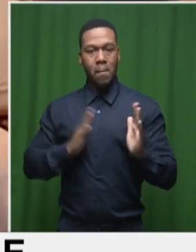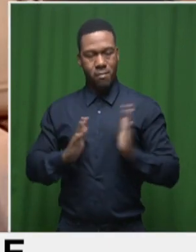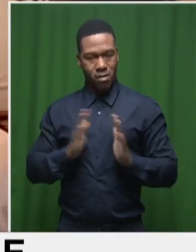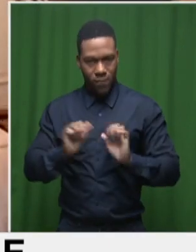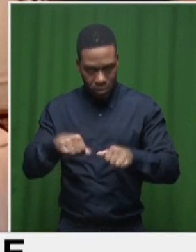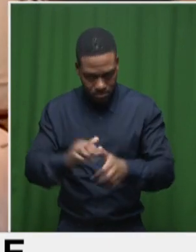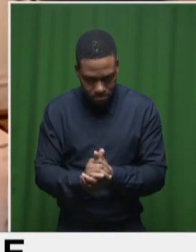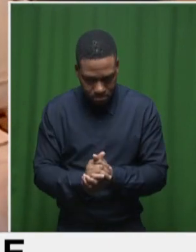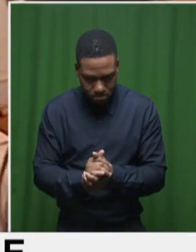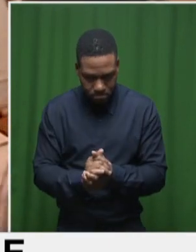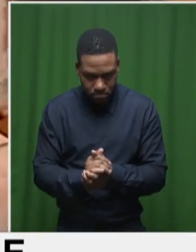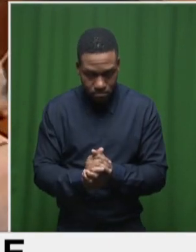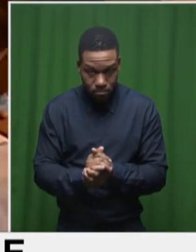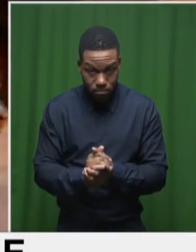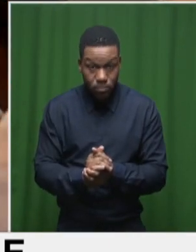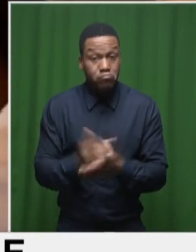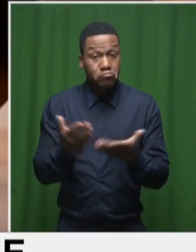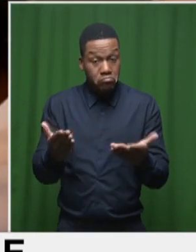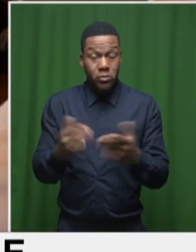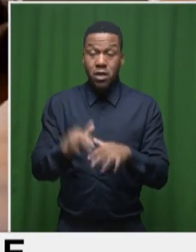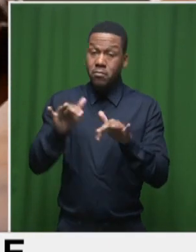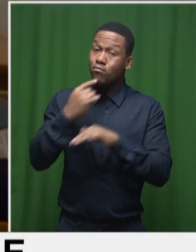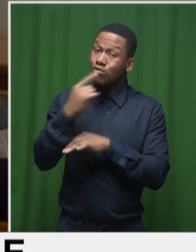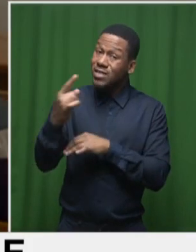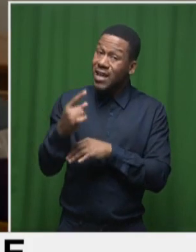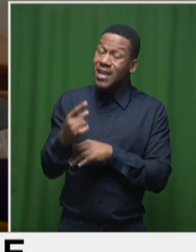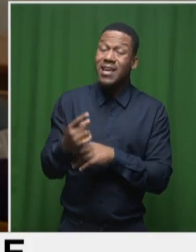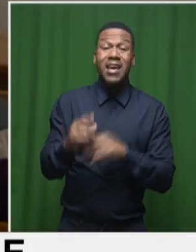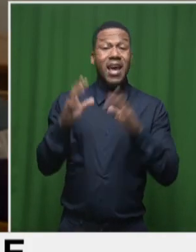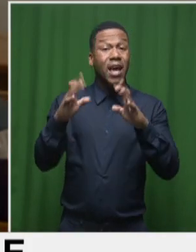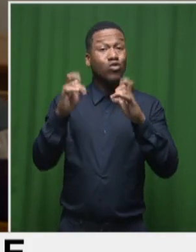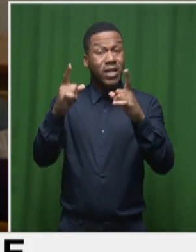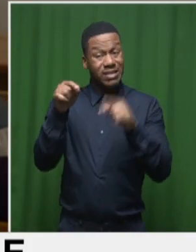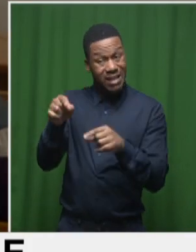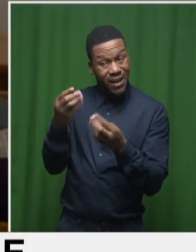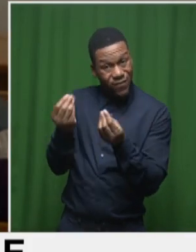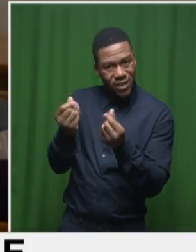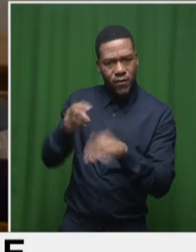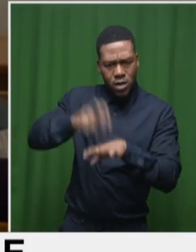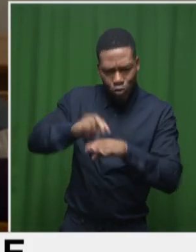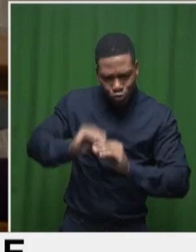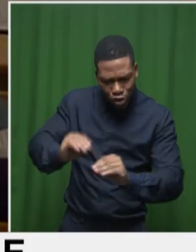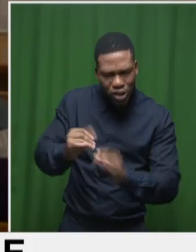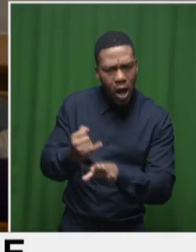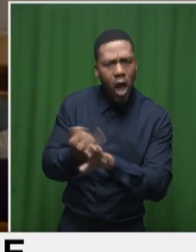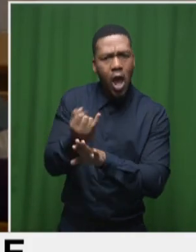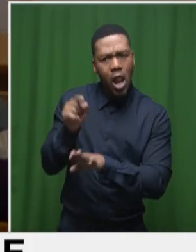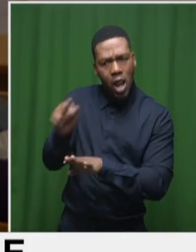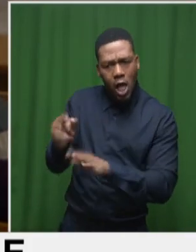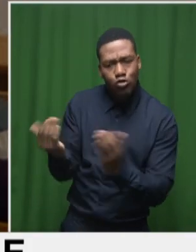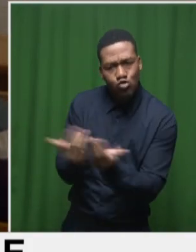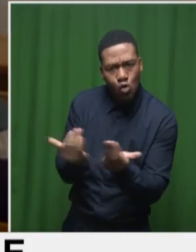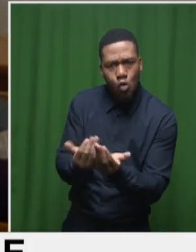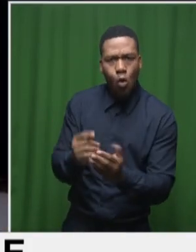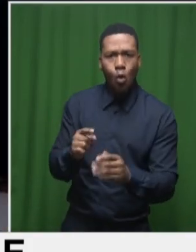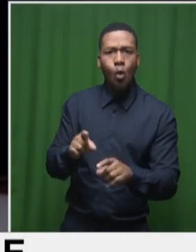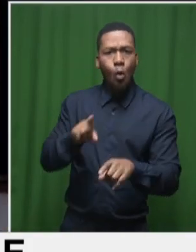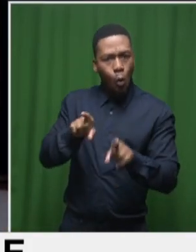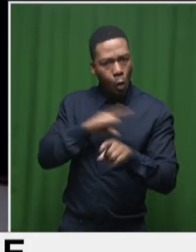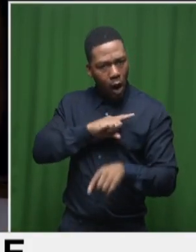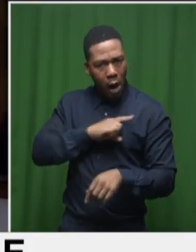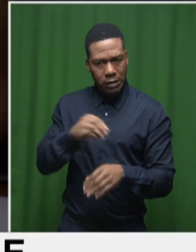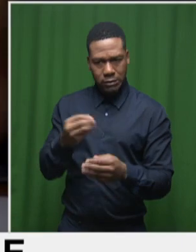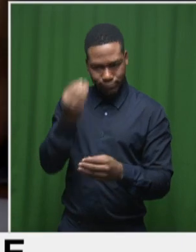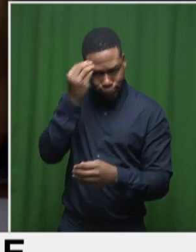financial education should be taught when people are still at school, so that it takes fundamental root in people's minds, well ahead of them